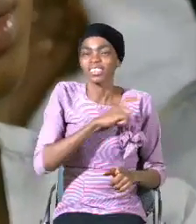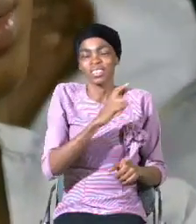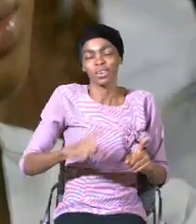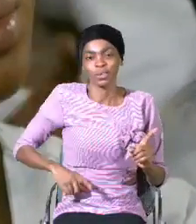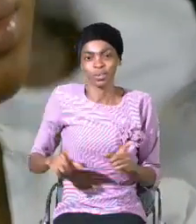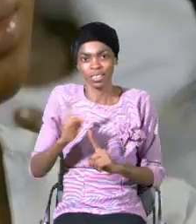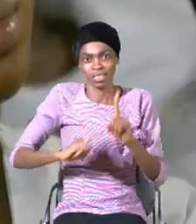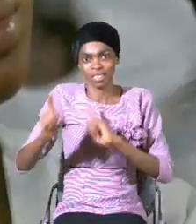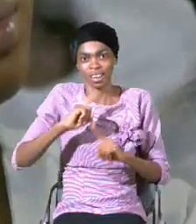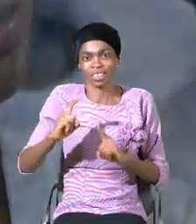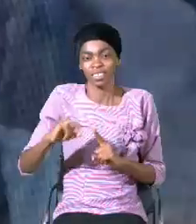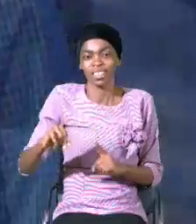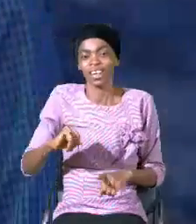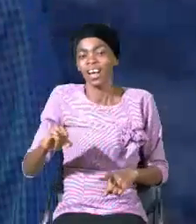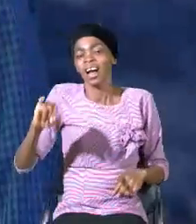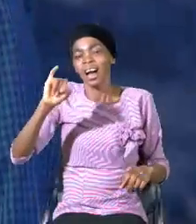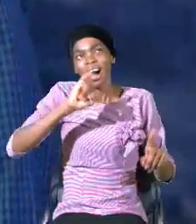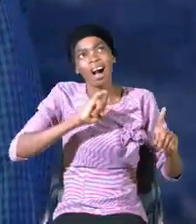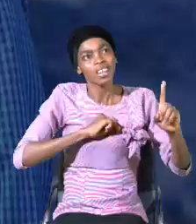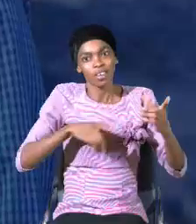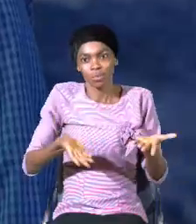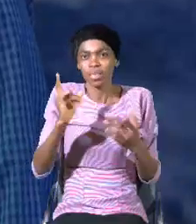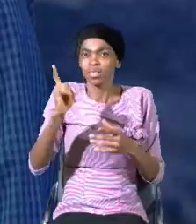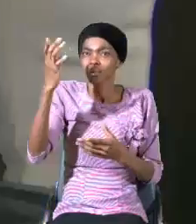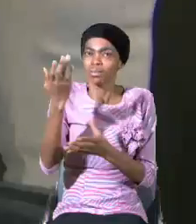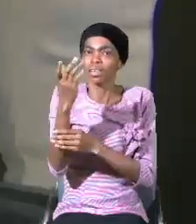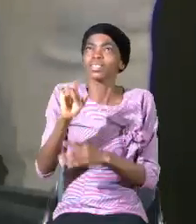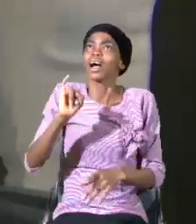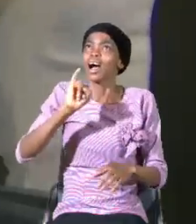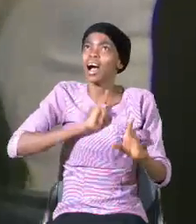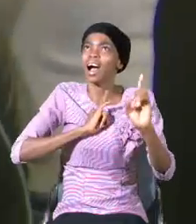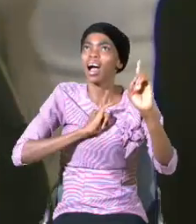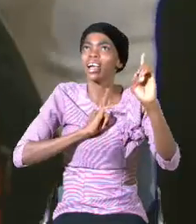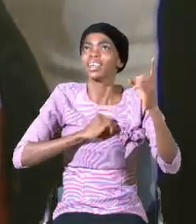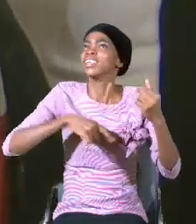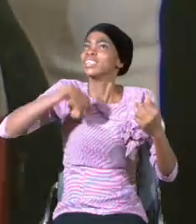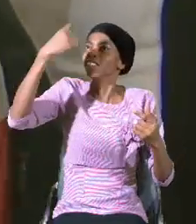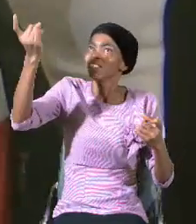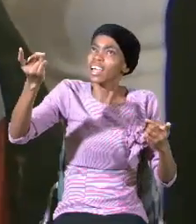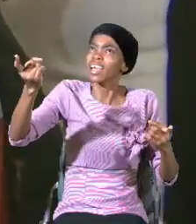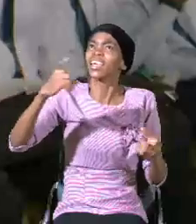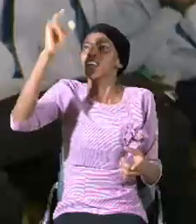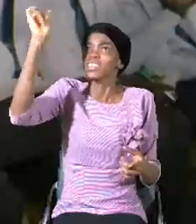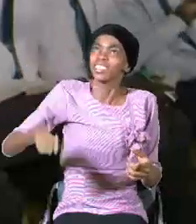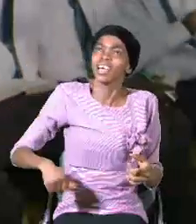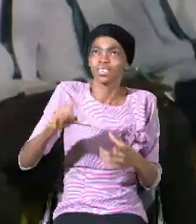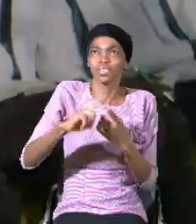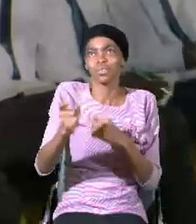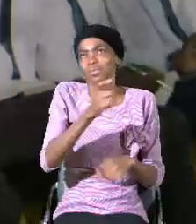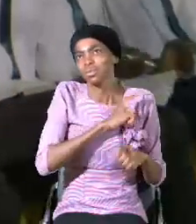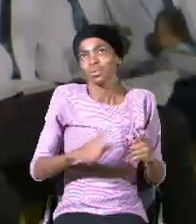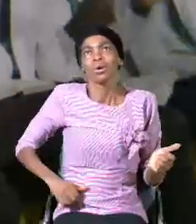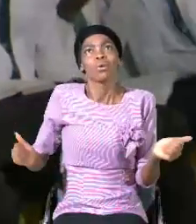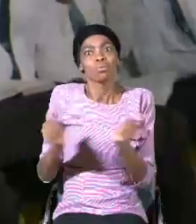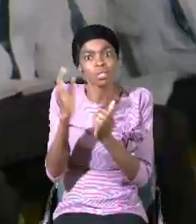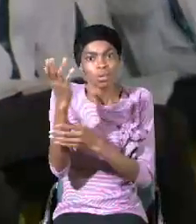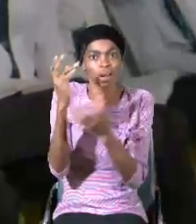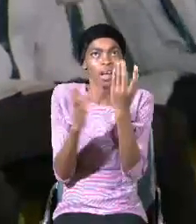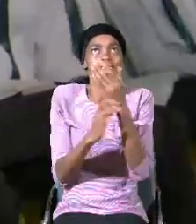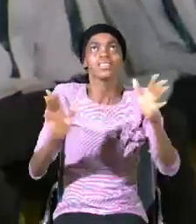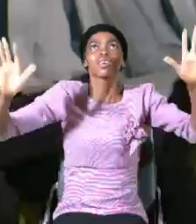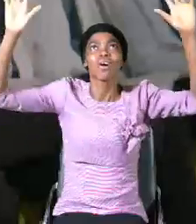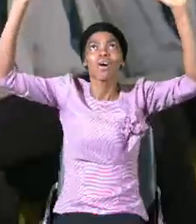With your hands raised, I say yes to God. With your hands up to